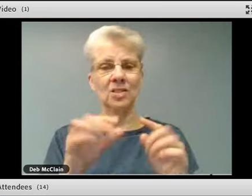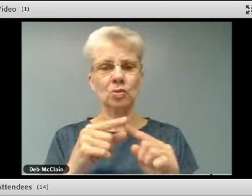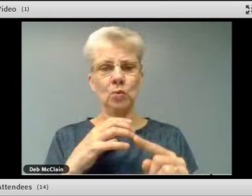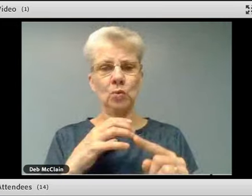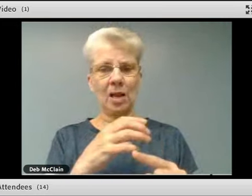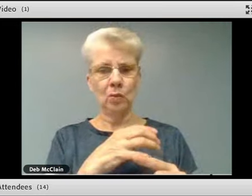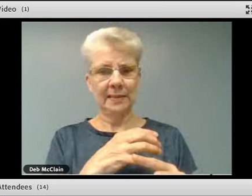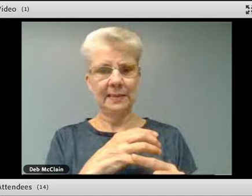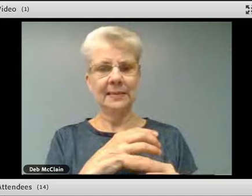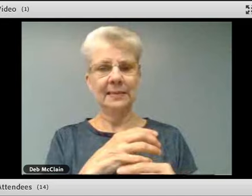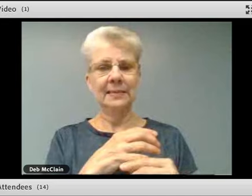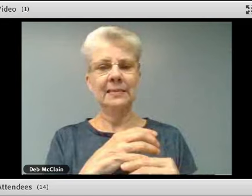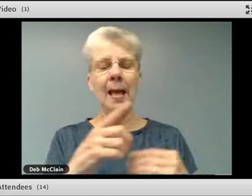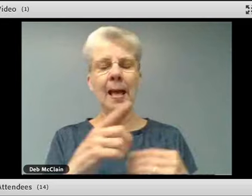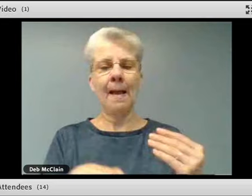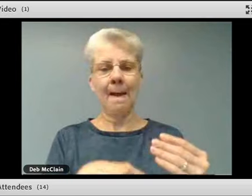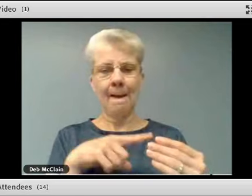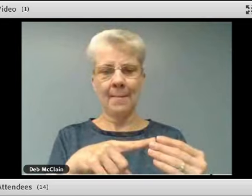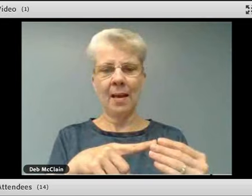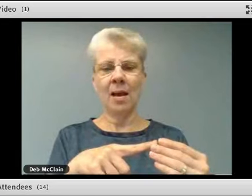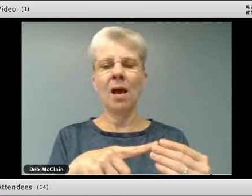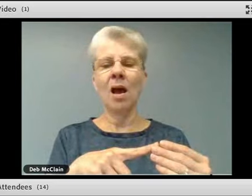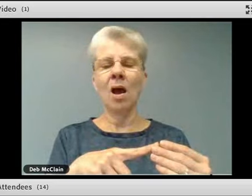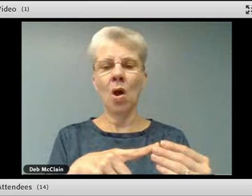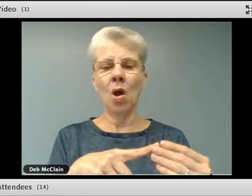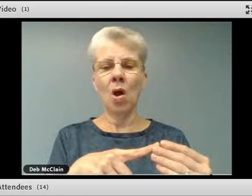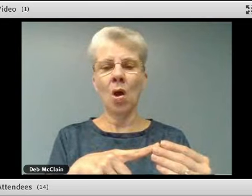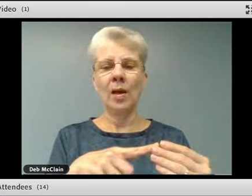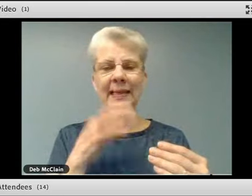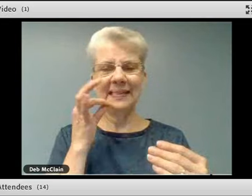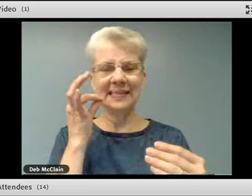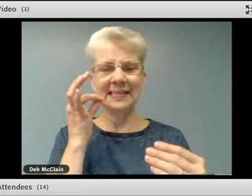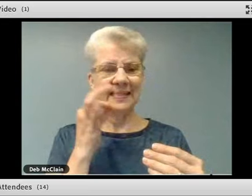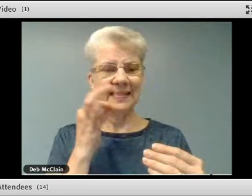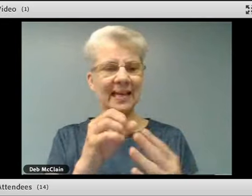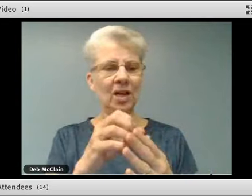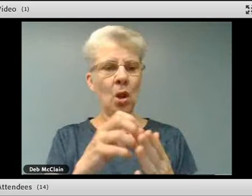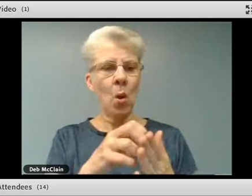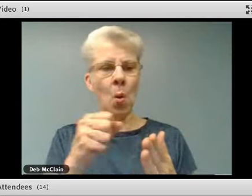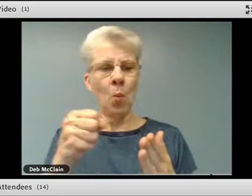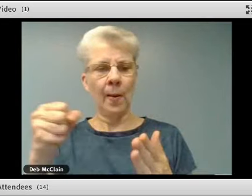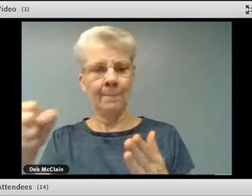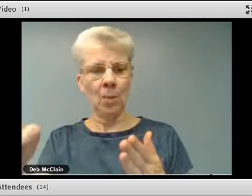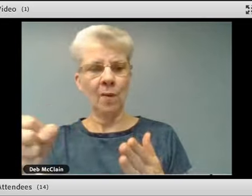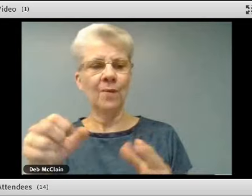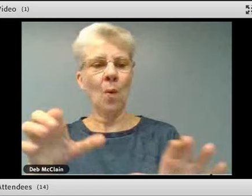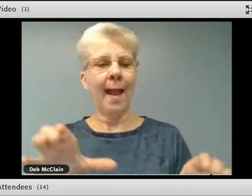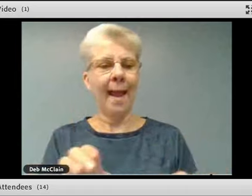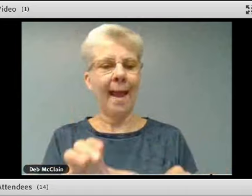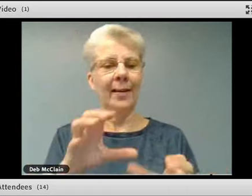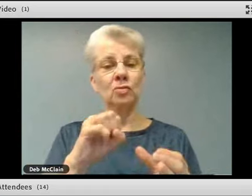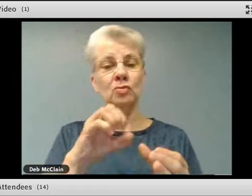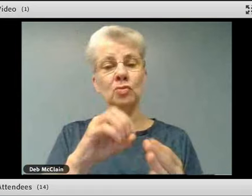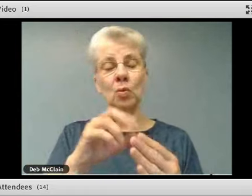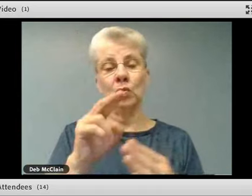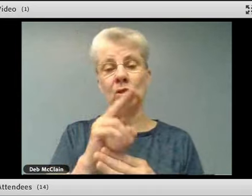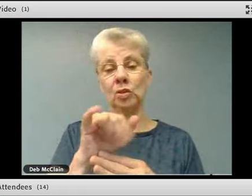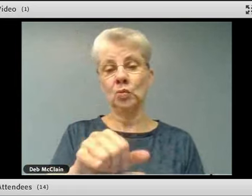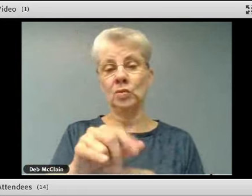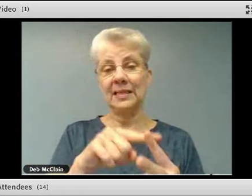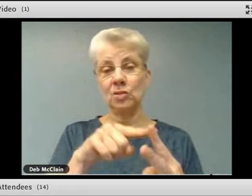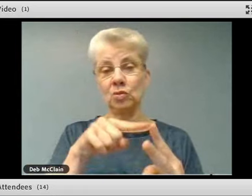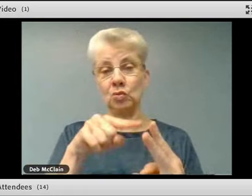for the concerning the Indian Removal Act. So you can use these two documents together to